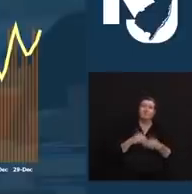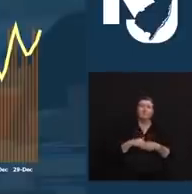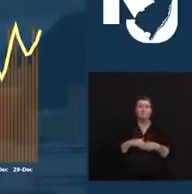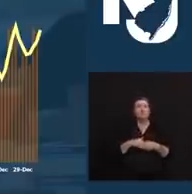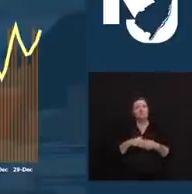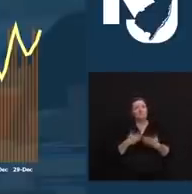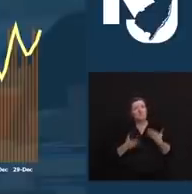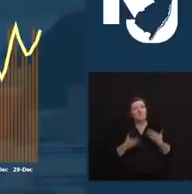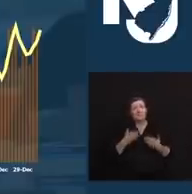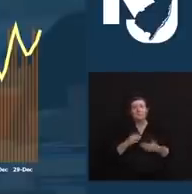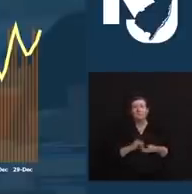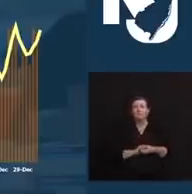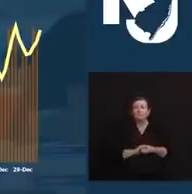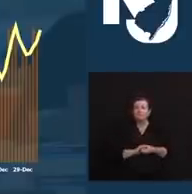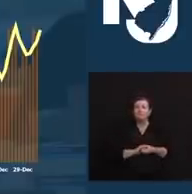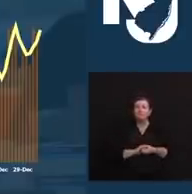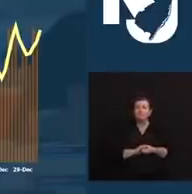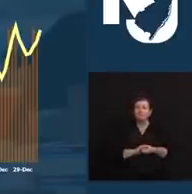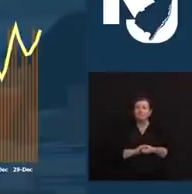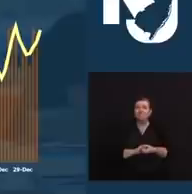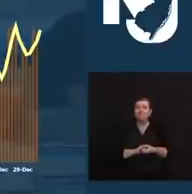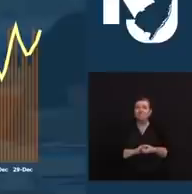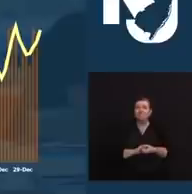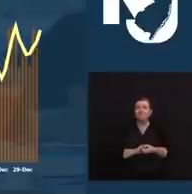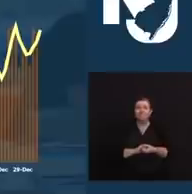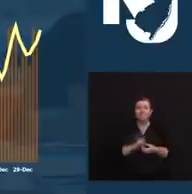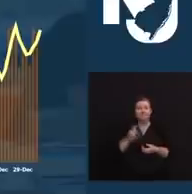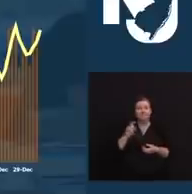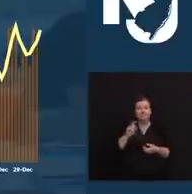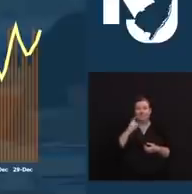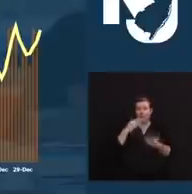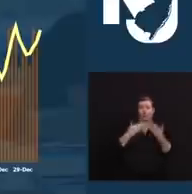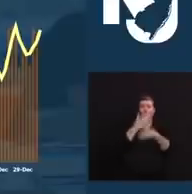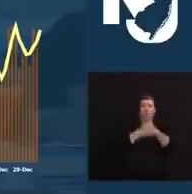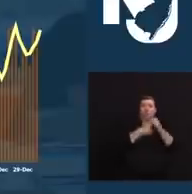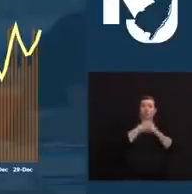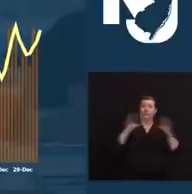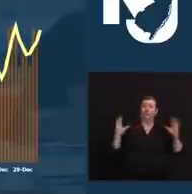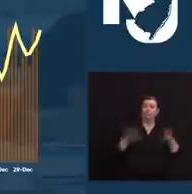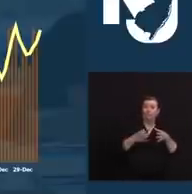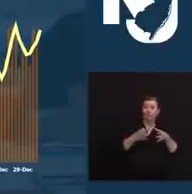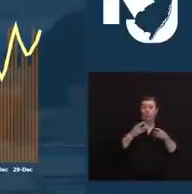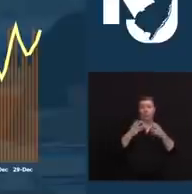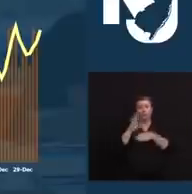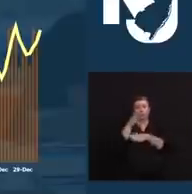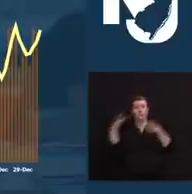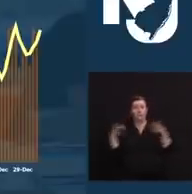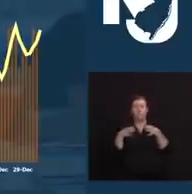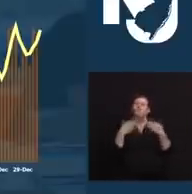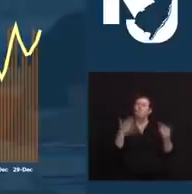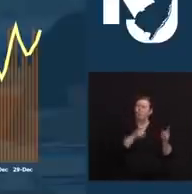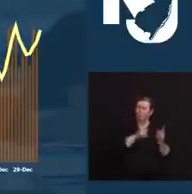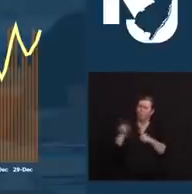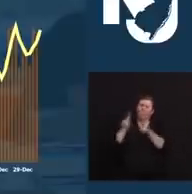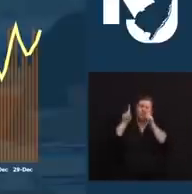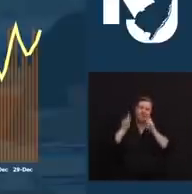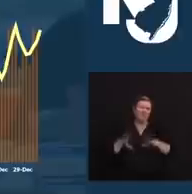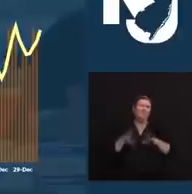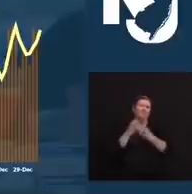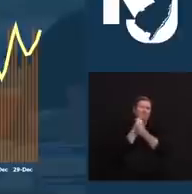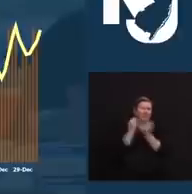that would drive you to have that test. And again, time will tell whether or not those numbers come